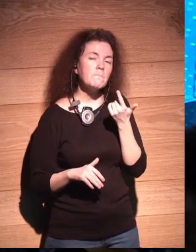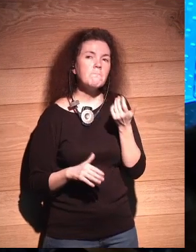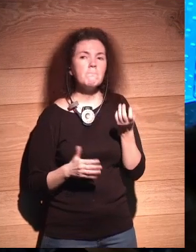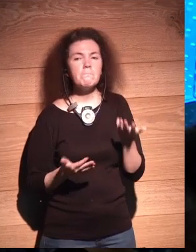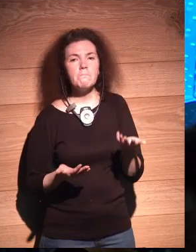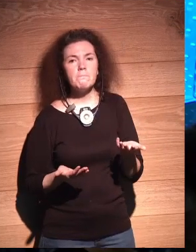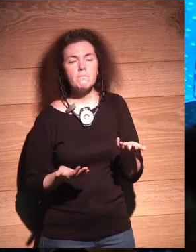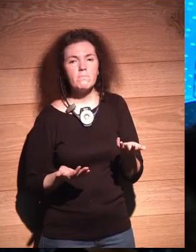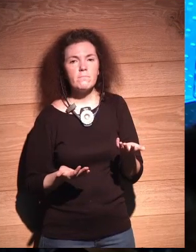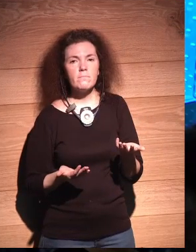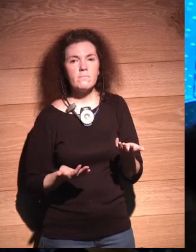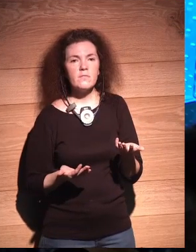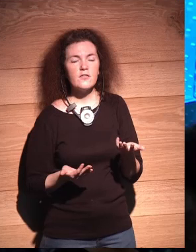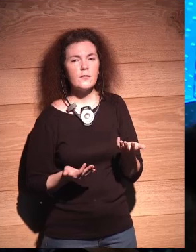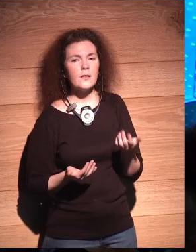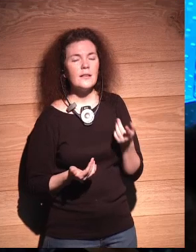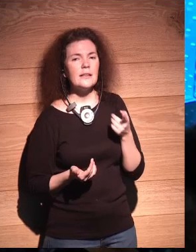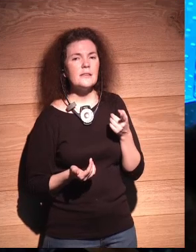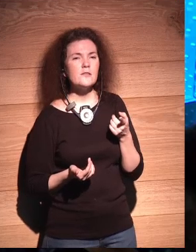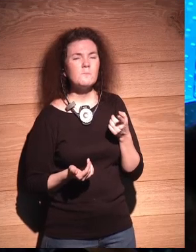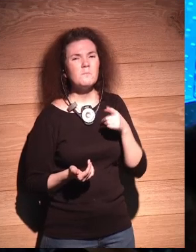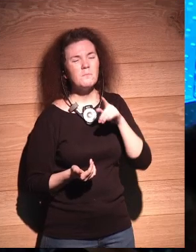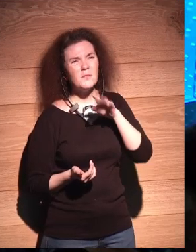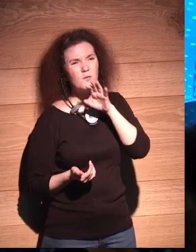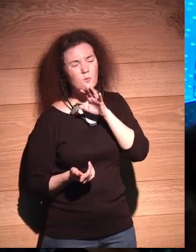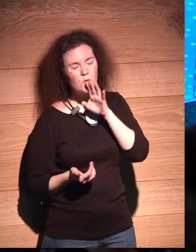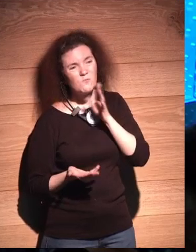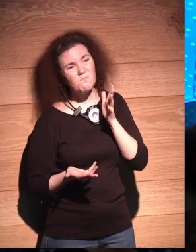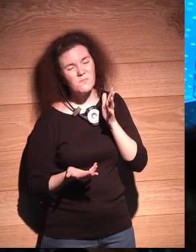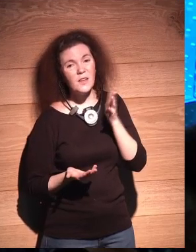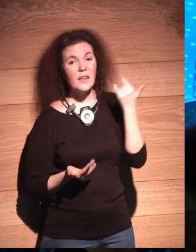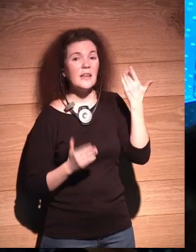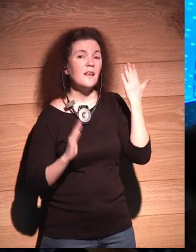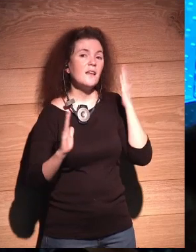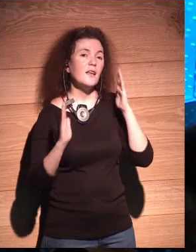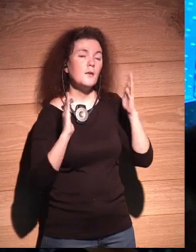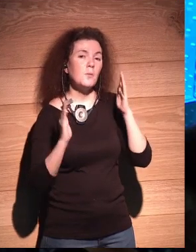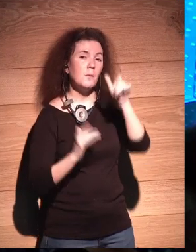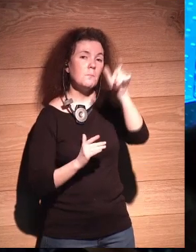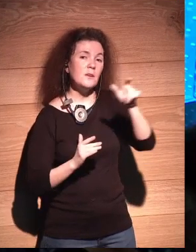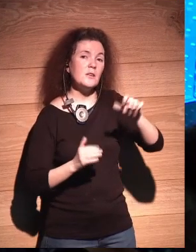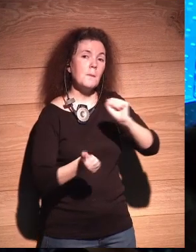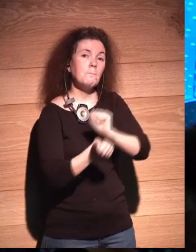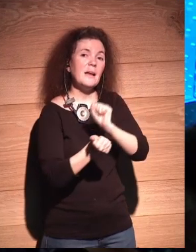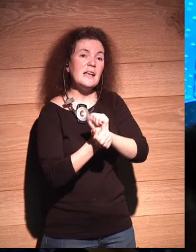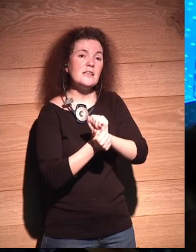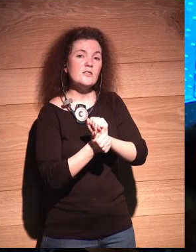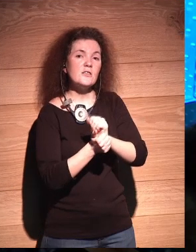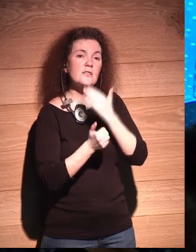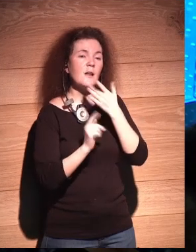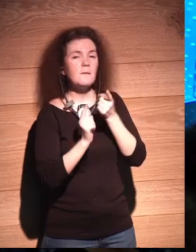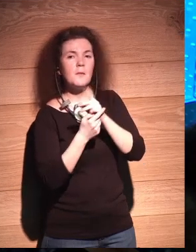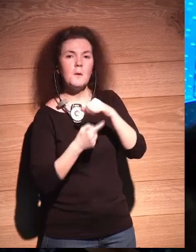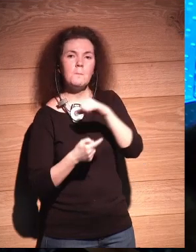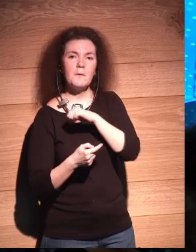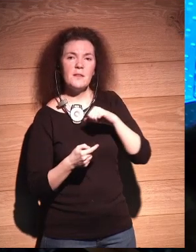strangely enough, it was right at the time when prisons in the United States were being privatized. And so